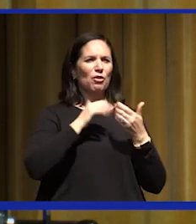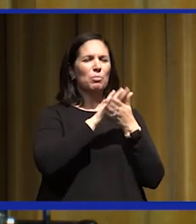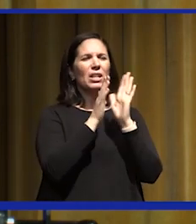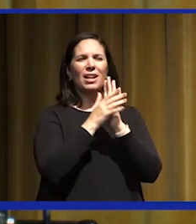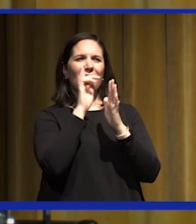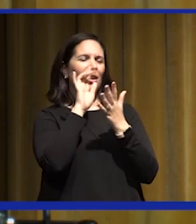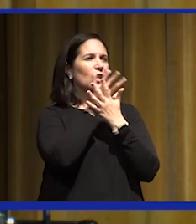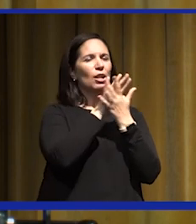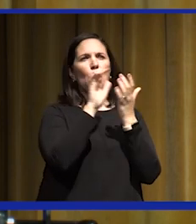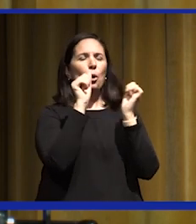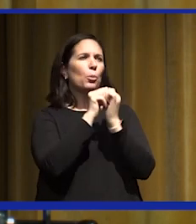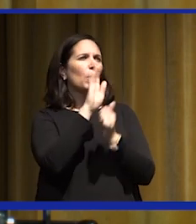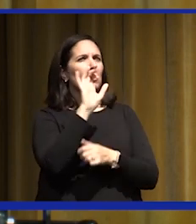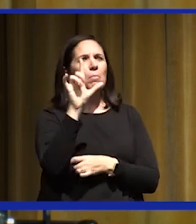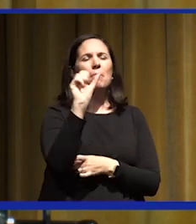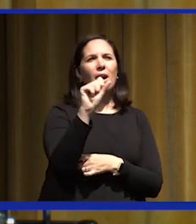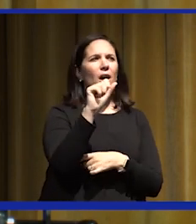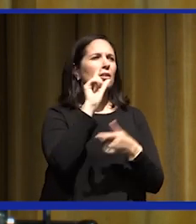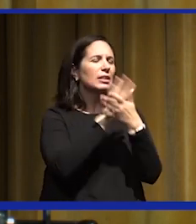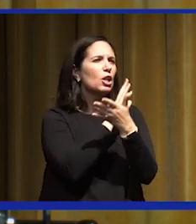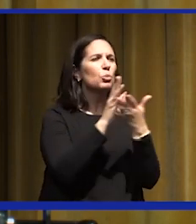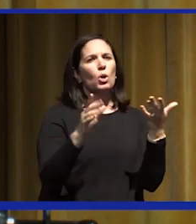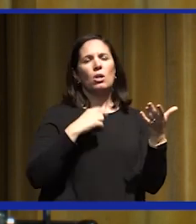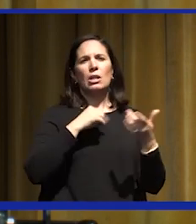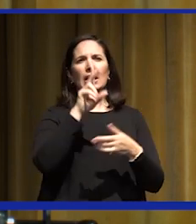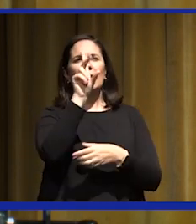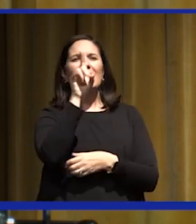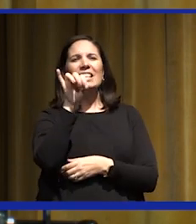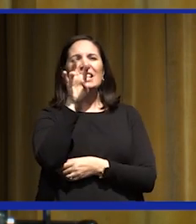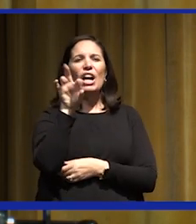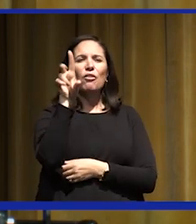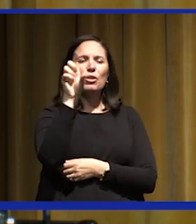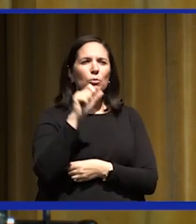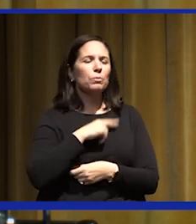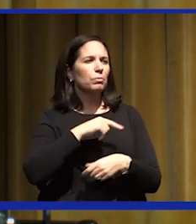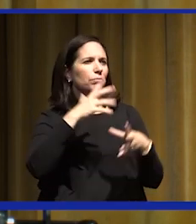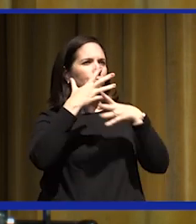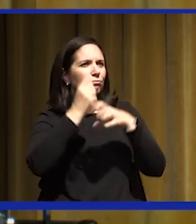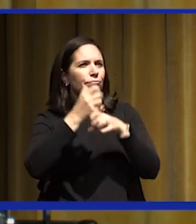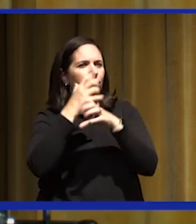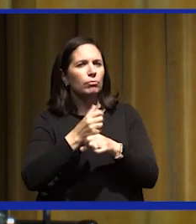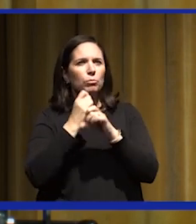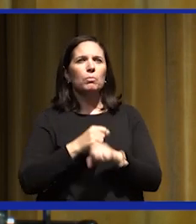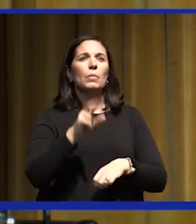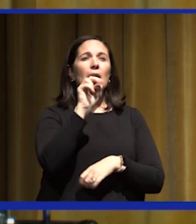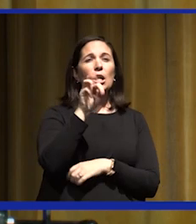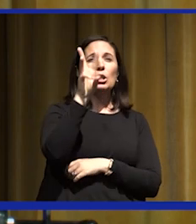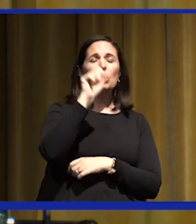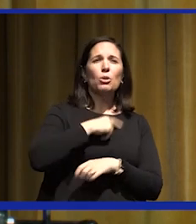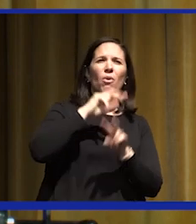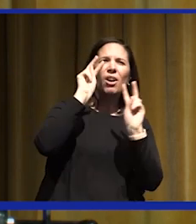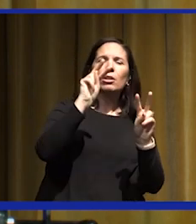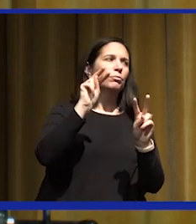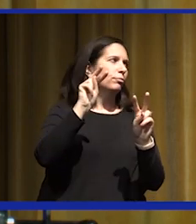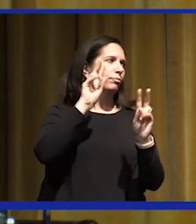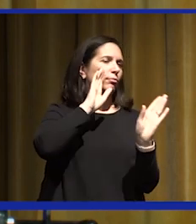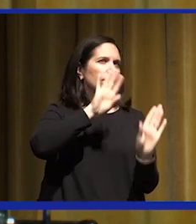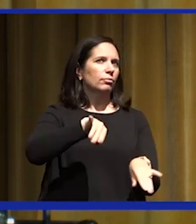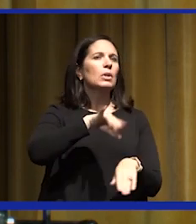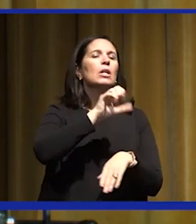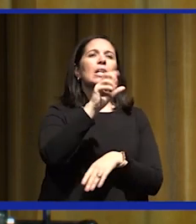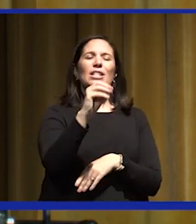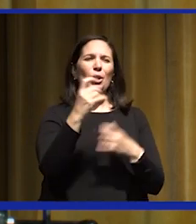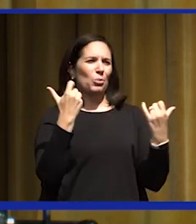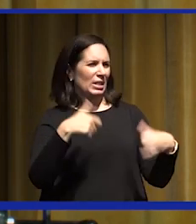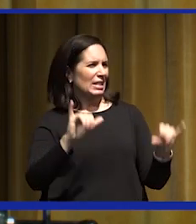bell schedules, devil's acronyms, morning news announcements that nobody ever seemed to watch, while still trying to figure out what in the